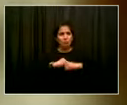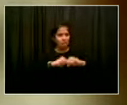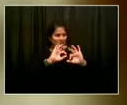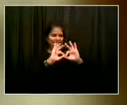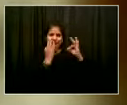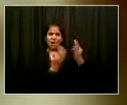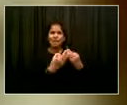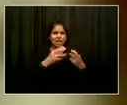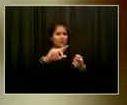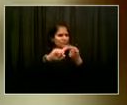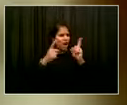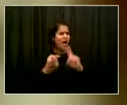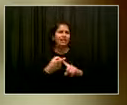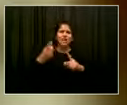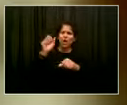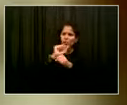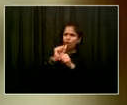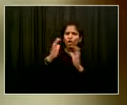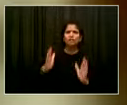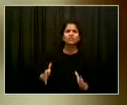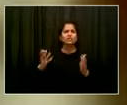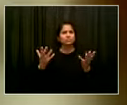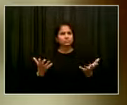But if mandates are what's needed,